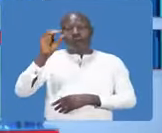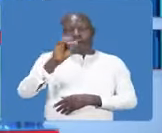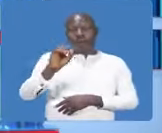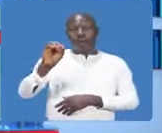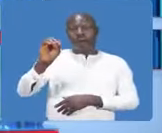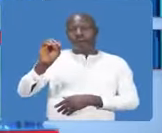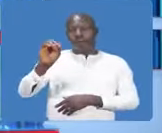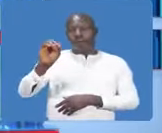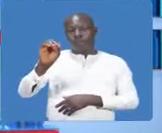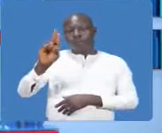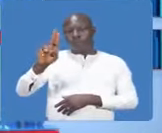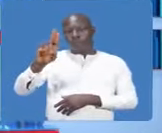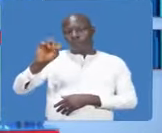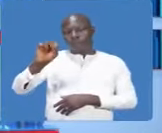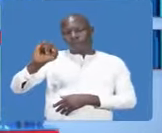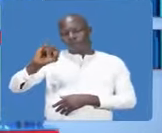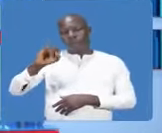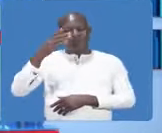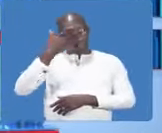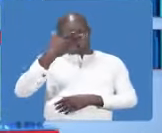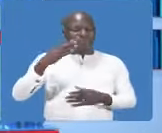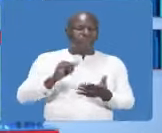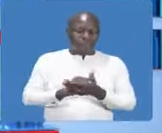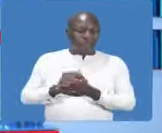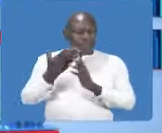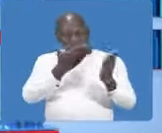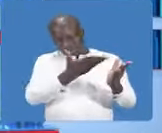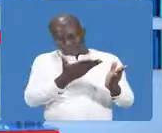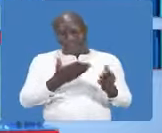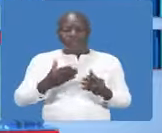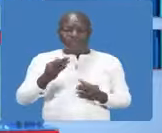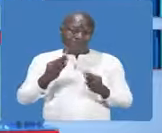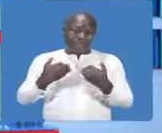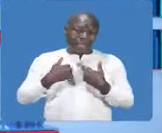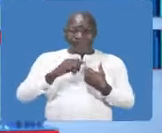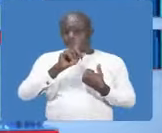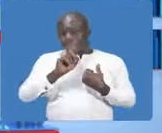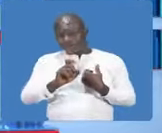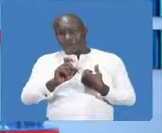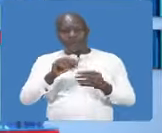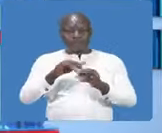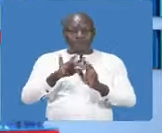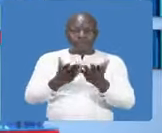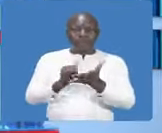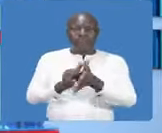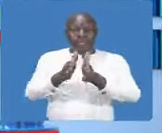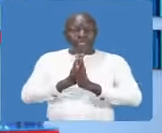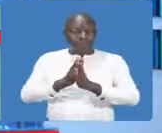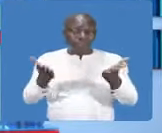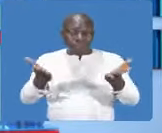area ho a ye krado se meba ho na se rade boane beduru ho na wo bible mu asem bisa bia watumi